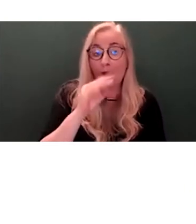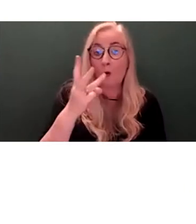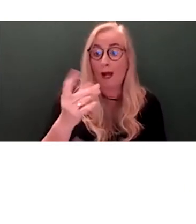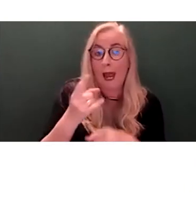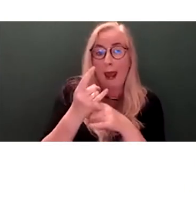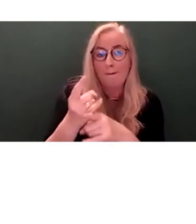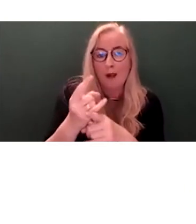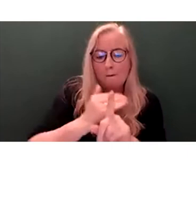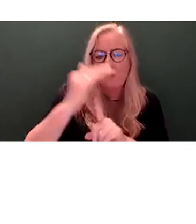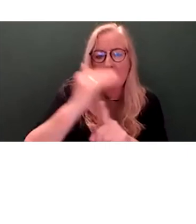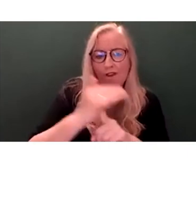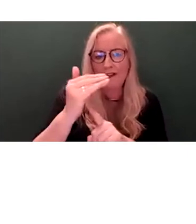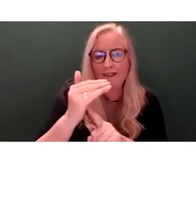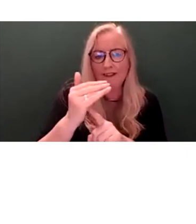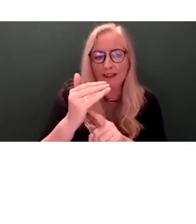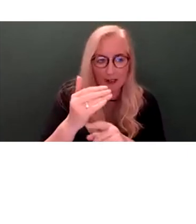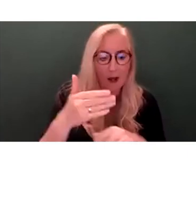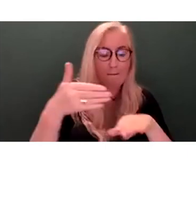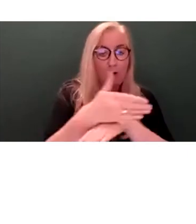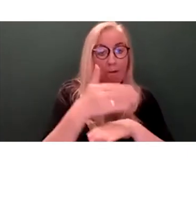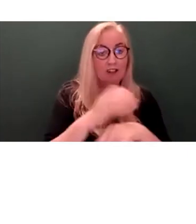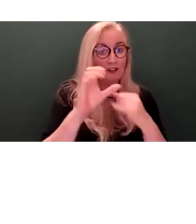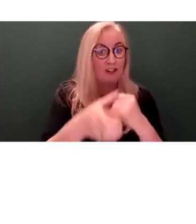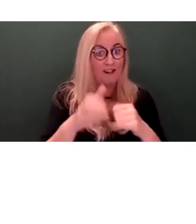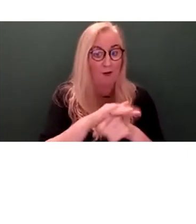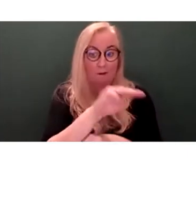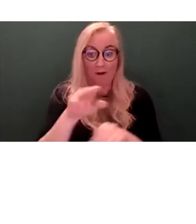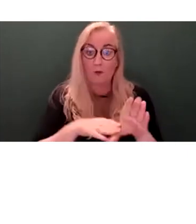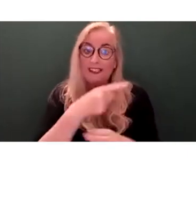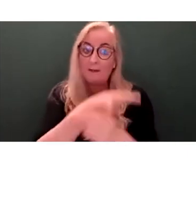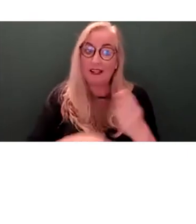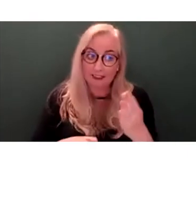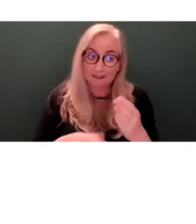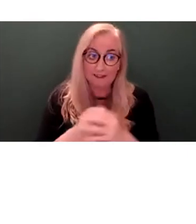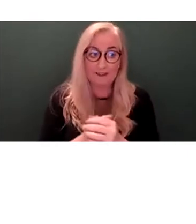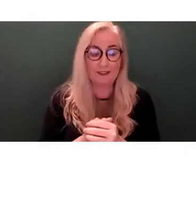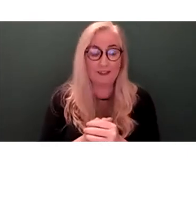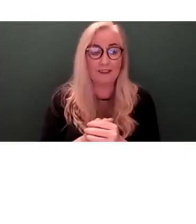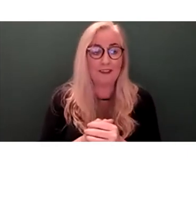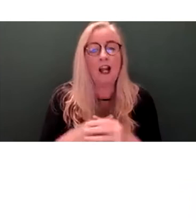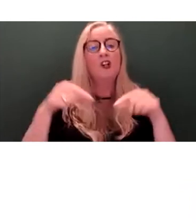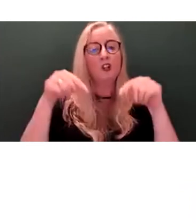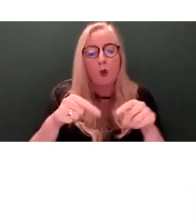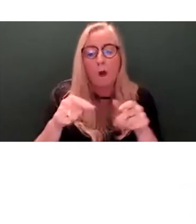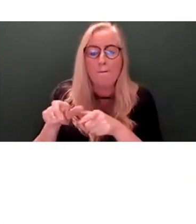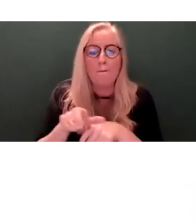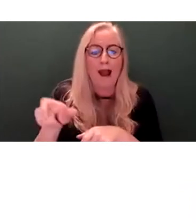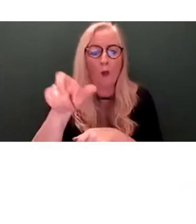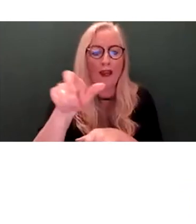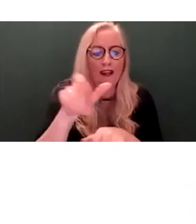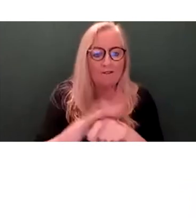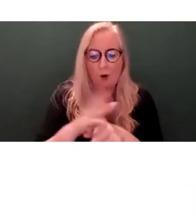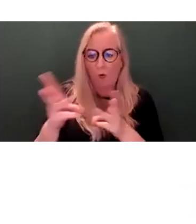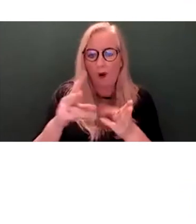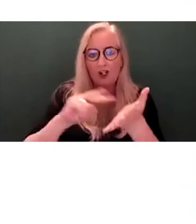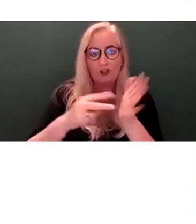improve the employment prospects of people with disabilities. Taoiseach launched the Pathways to Work strategy during